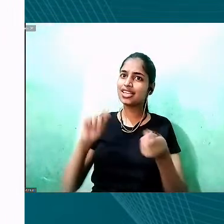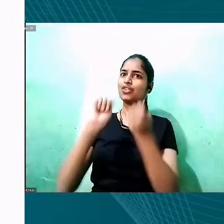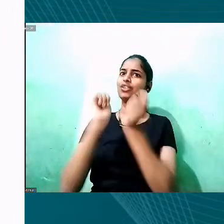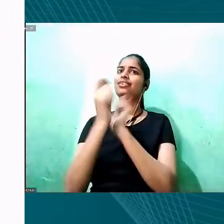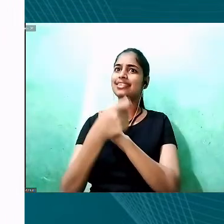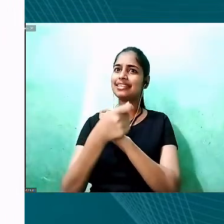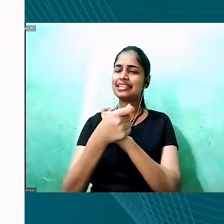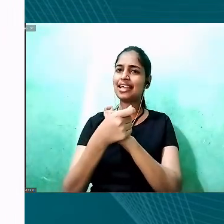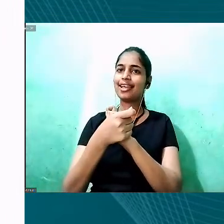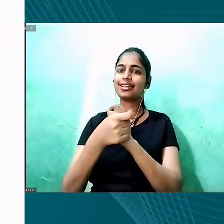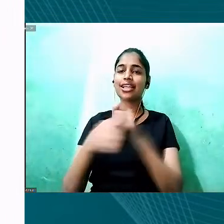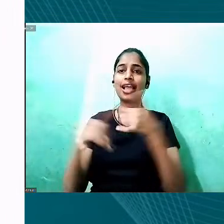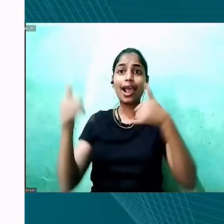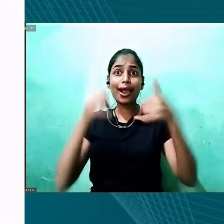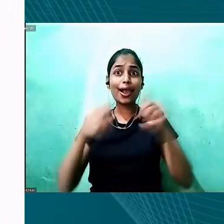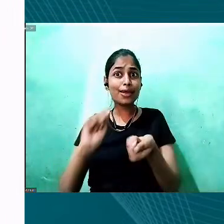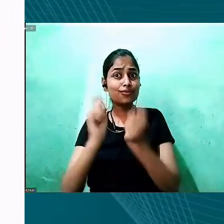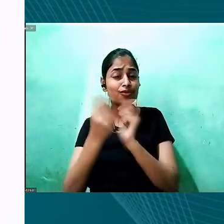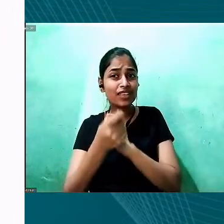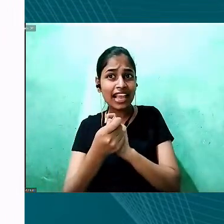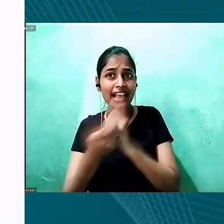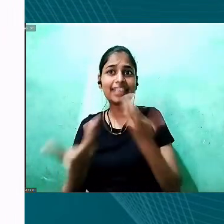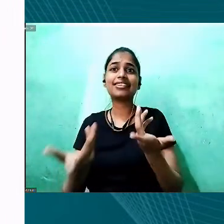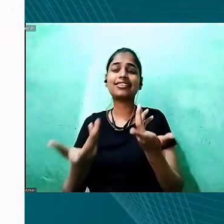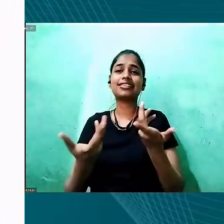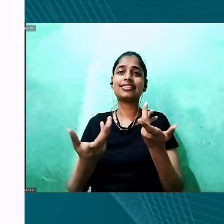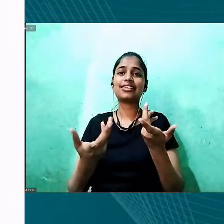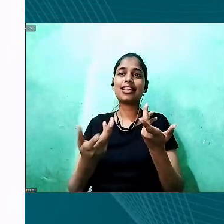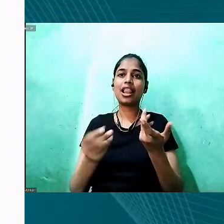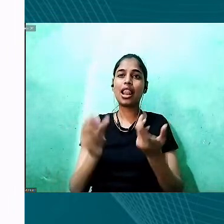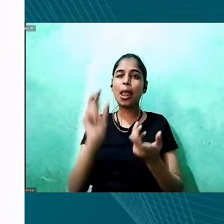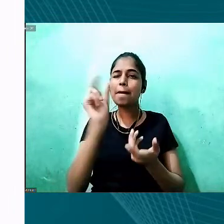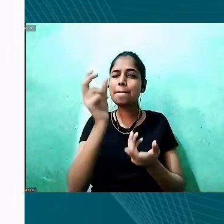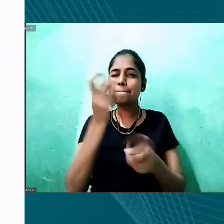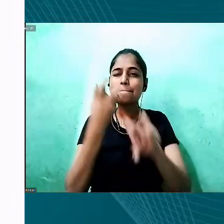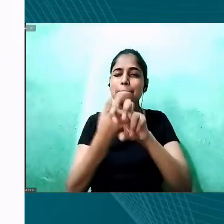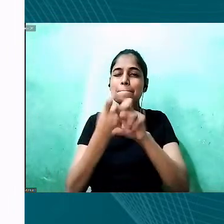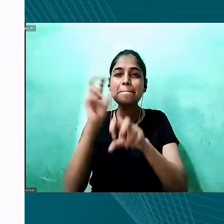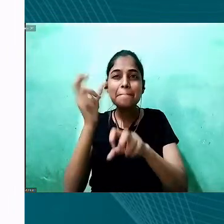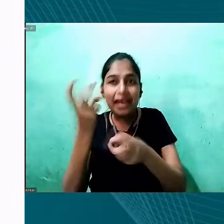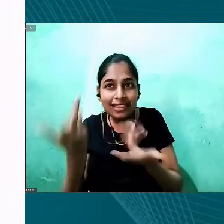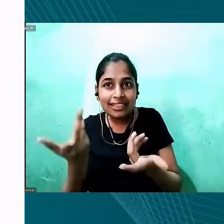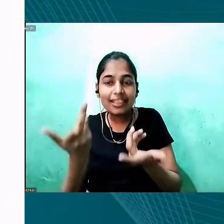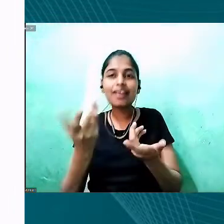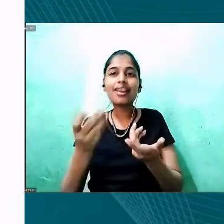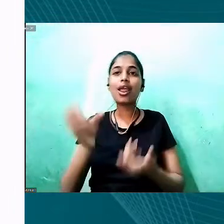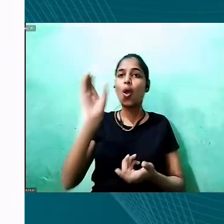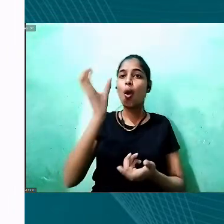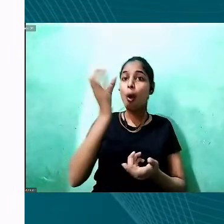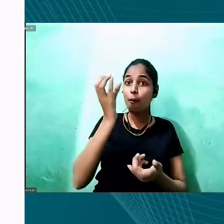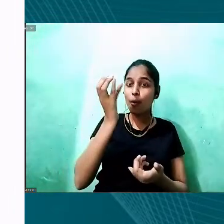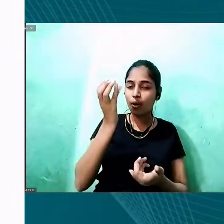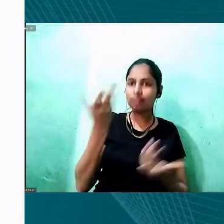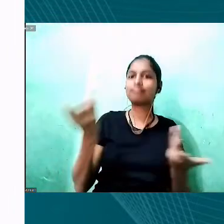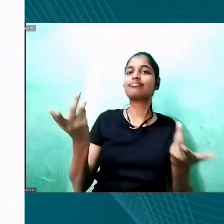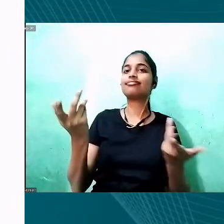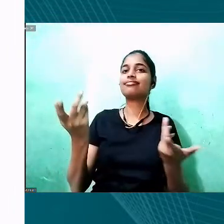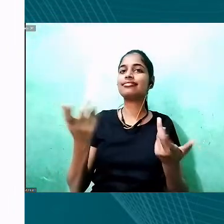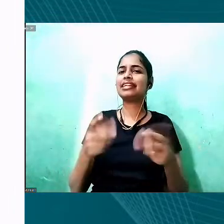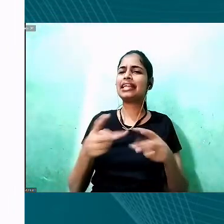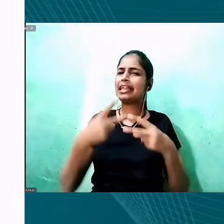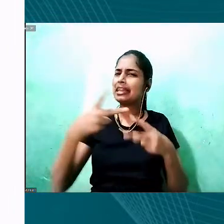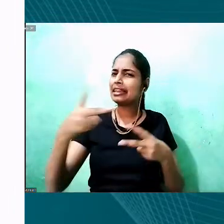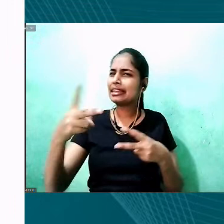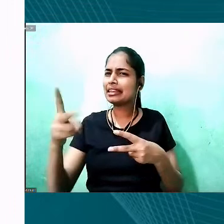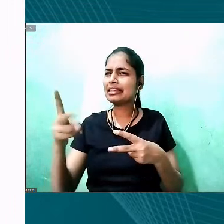What he used to do is, he used to take the balls and play with his paws, like our hands, he used to play